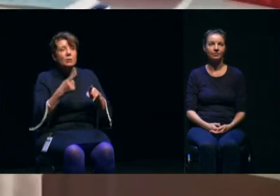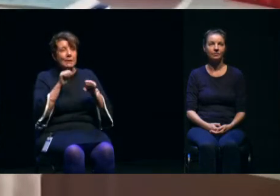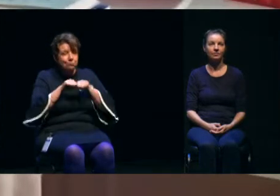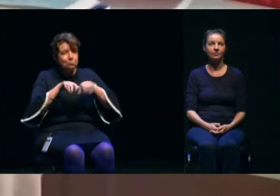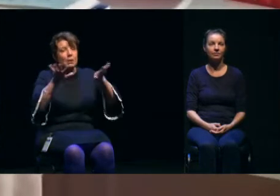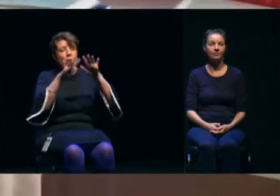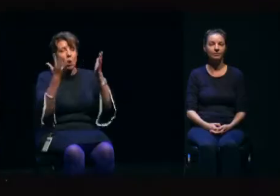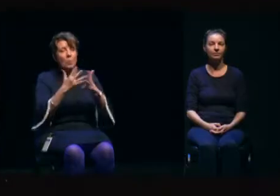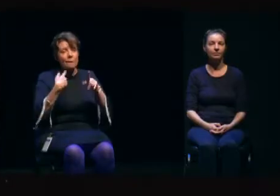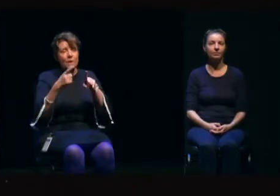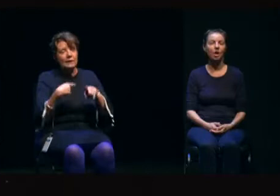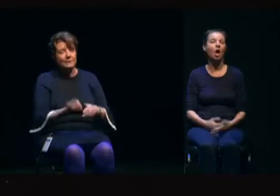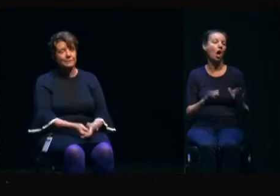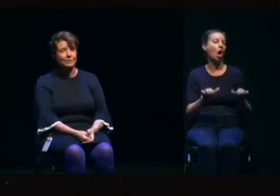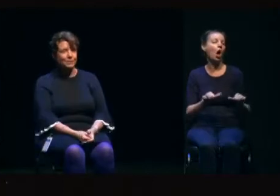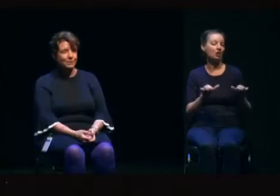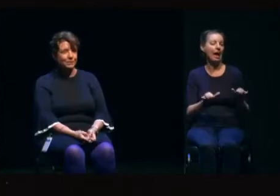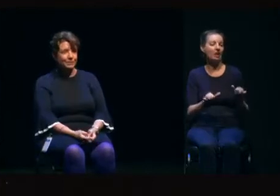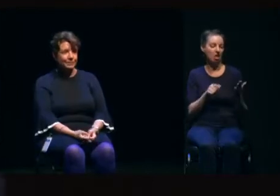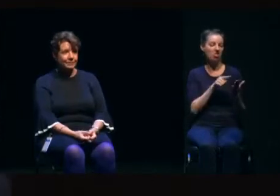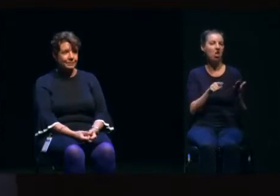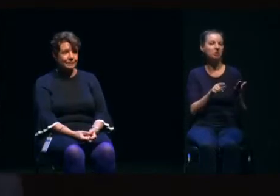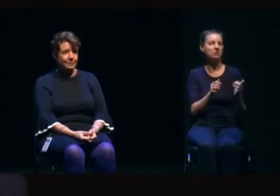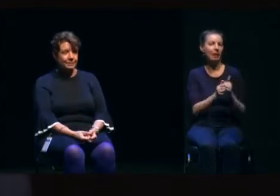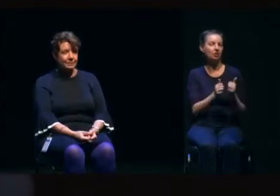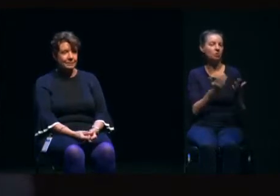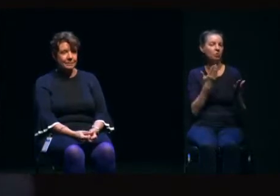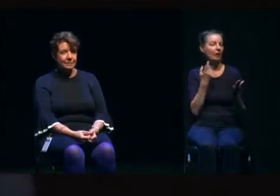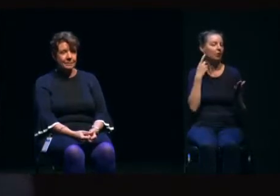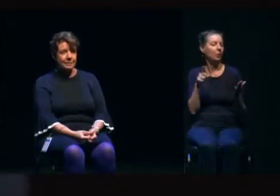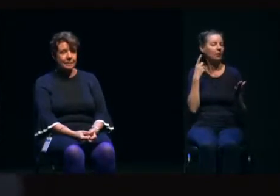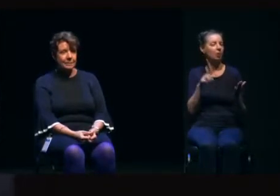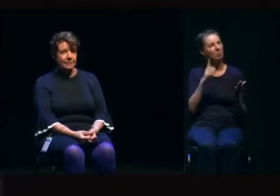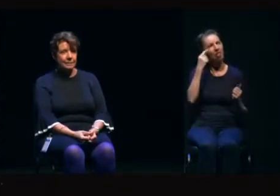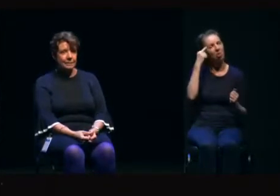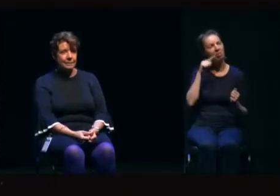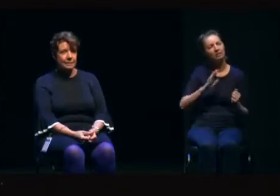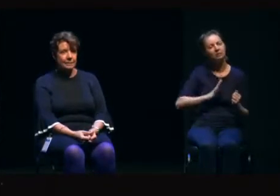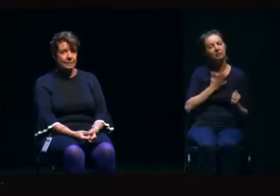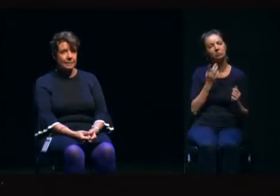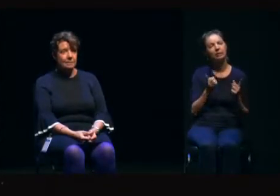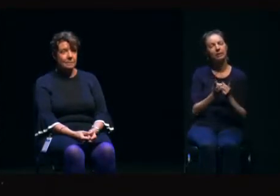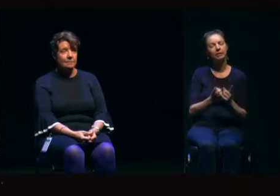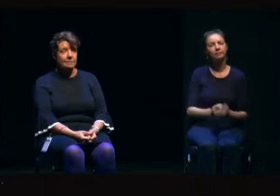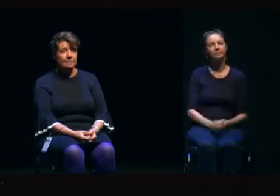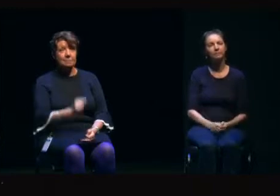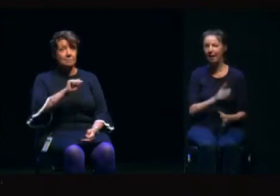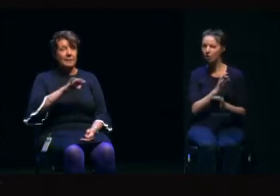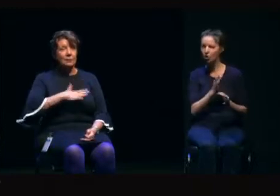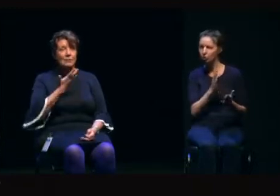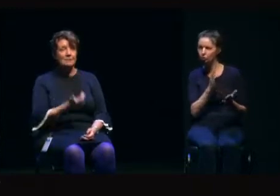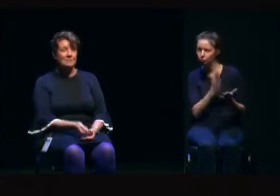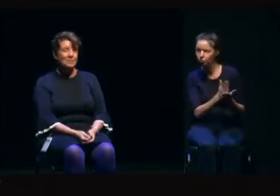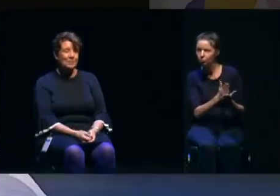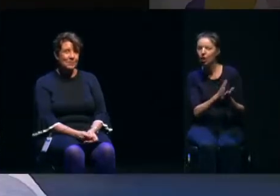very fast. Well, we just ignore those few pages because it is quite interesting. I mean, this idea that it's got a political background. Yeah, it is very interesting. But not quite true.